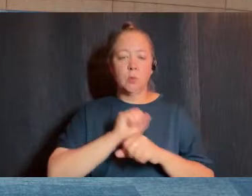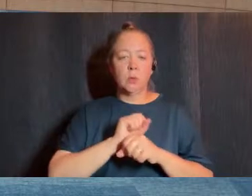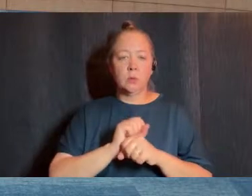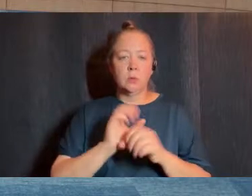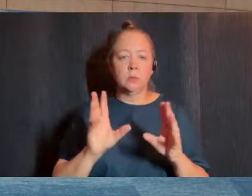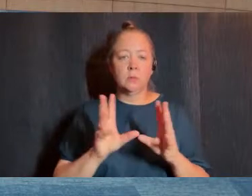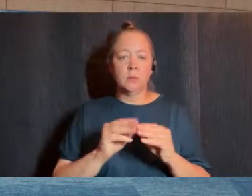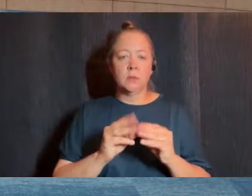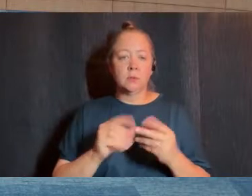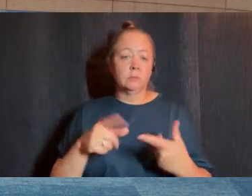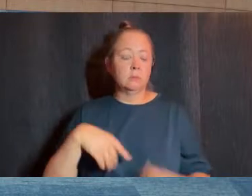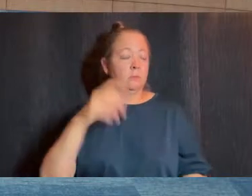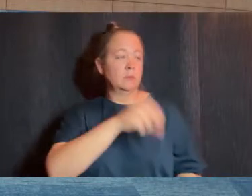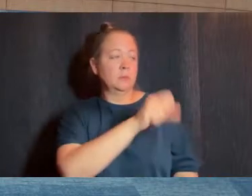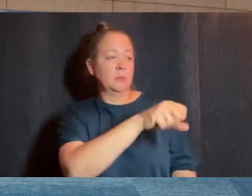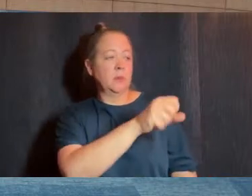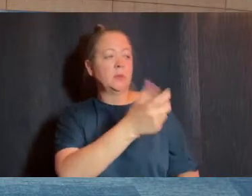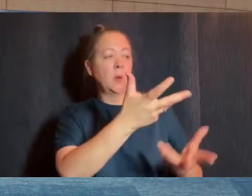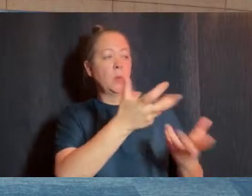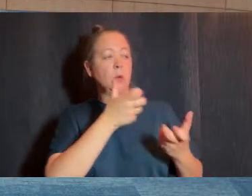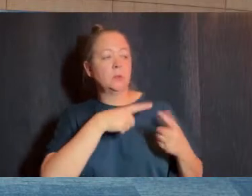Great. All